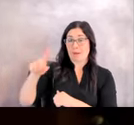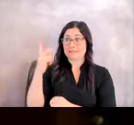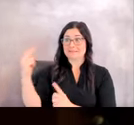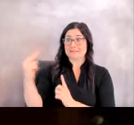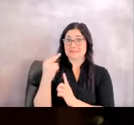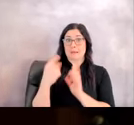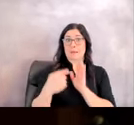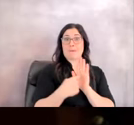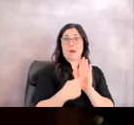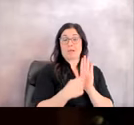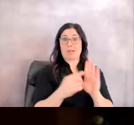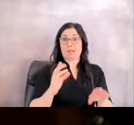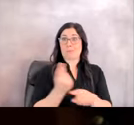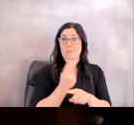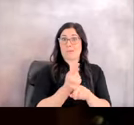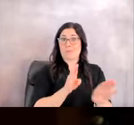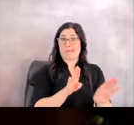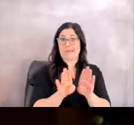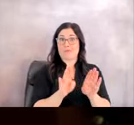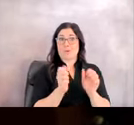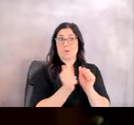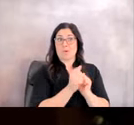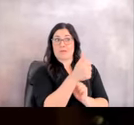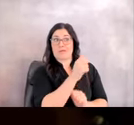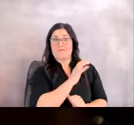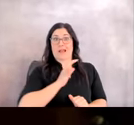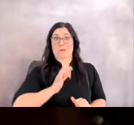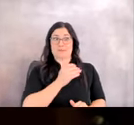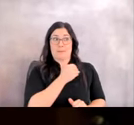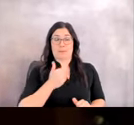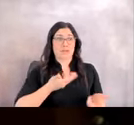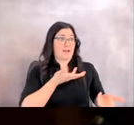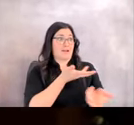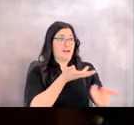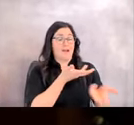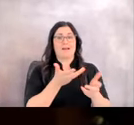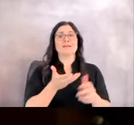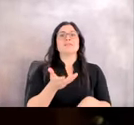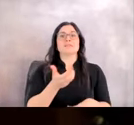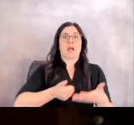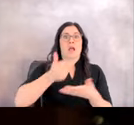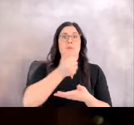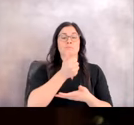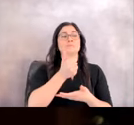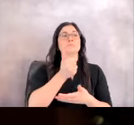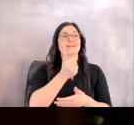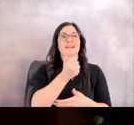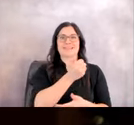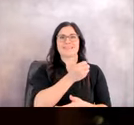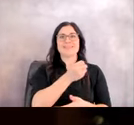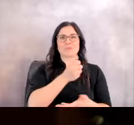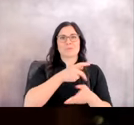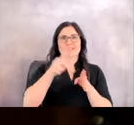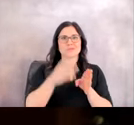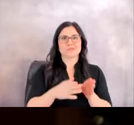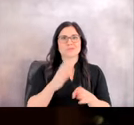modeling appropriate behavior with other faculty members around us, with classified professionals, with our